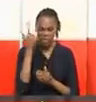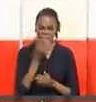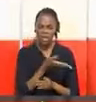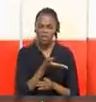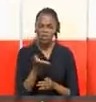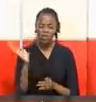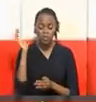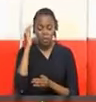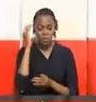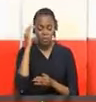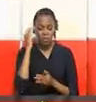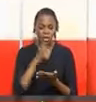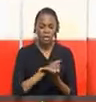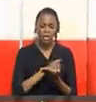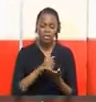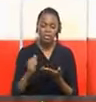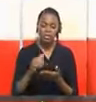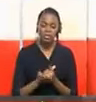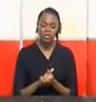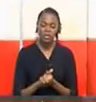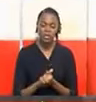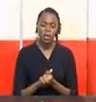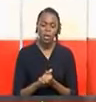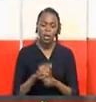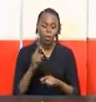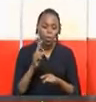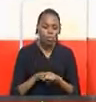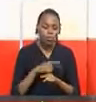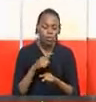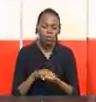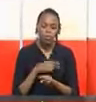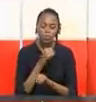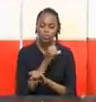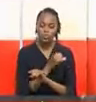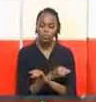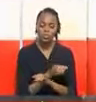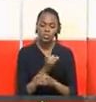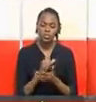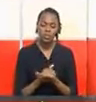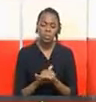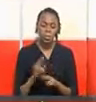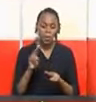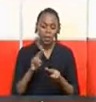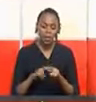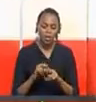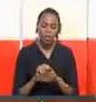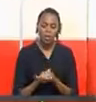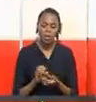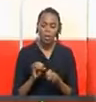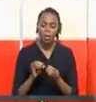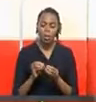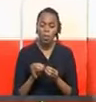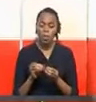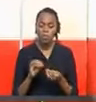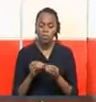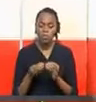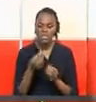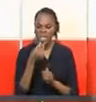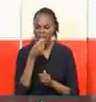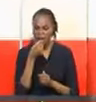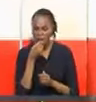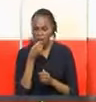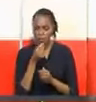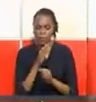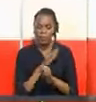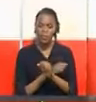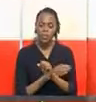And he would help out as often as possible in the church, whether that would be during the mass, when he was a member at